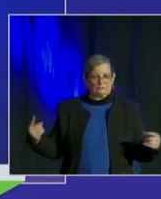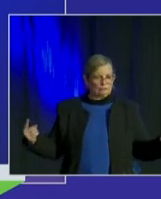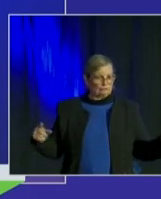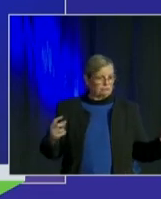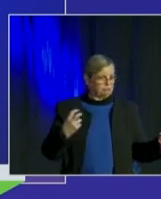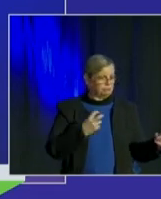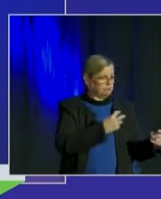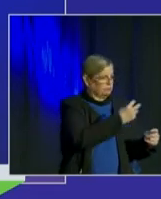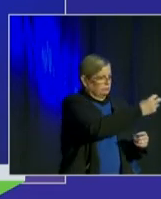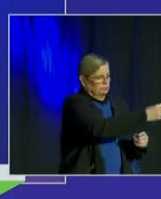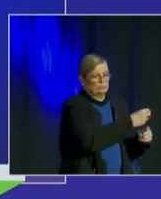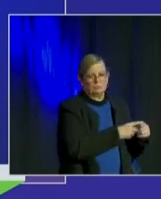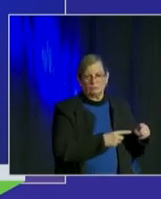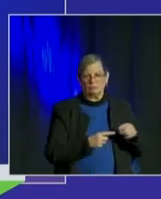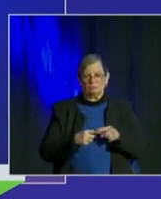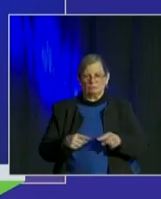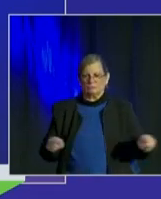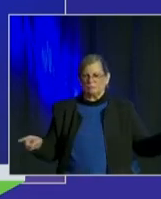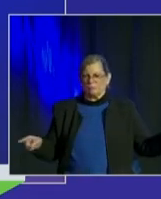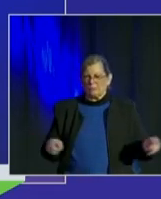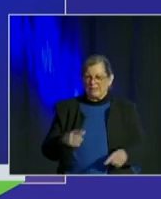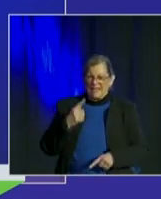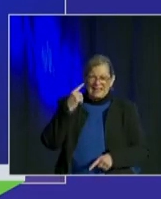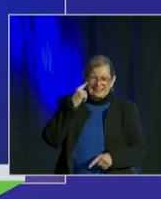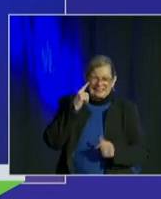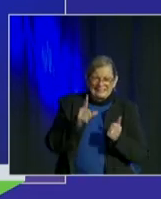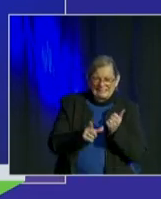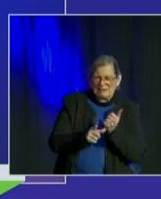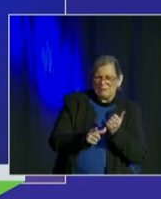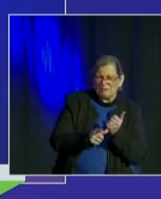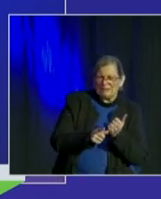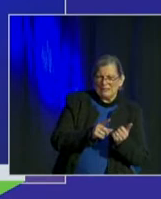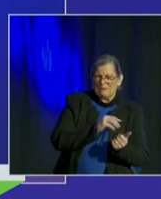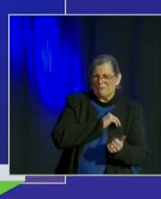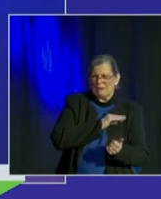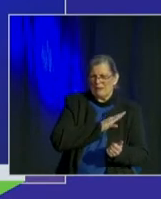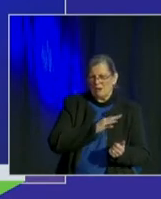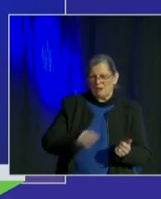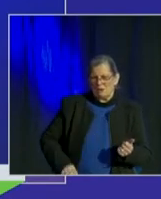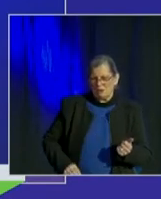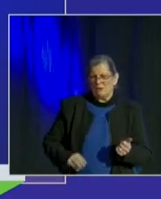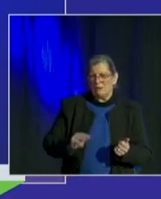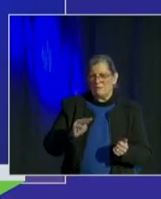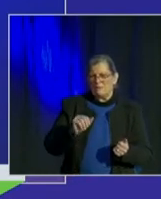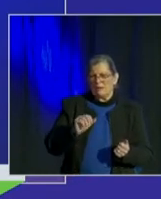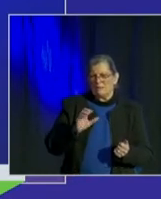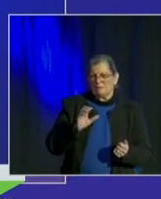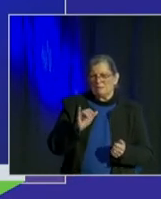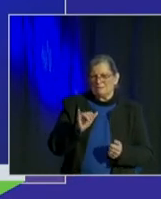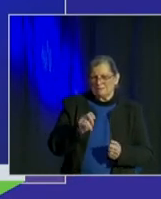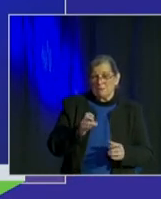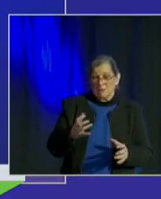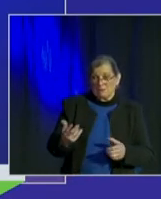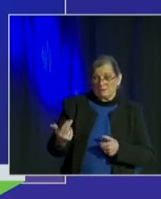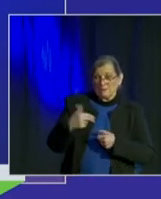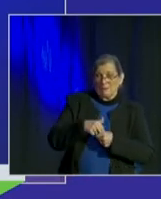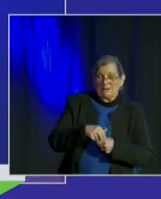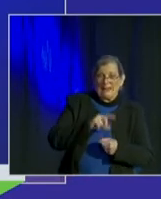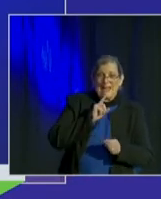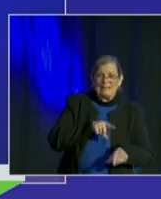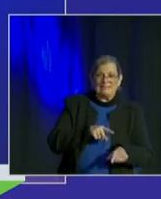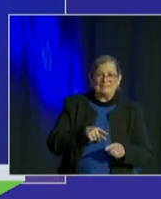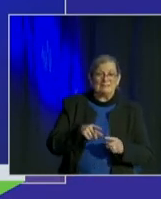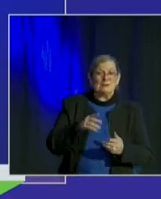I think the further question, I see Deputy Mayor Falchicchio wants to respond to your question about funding